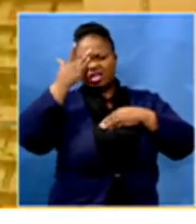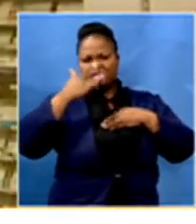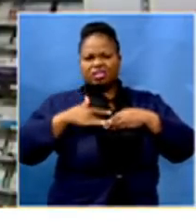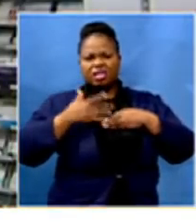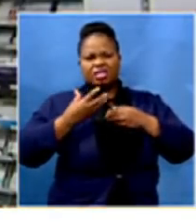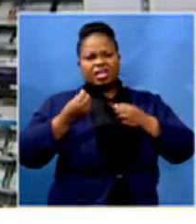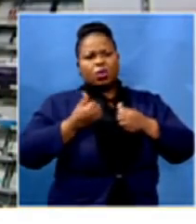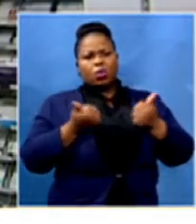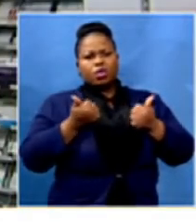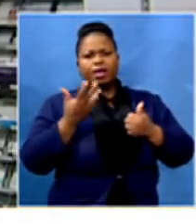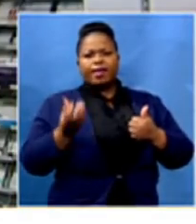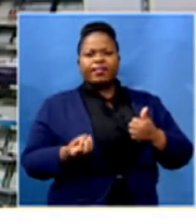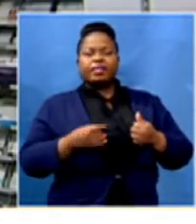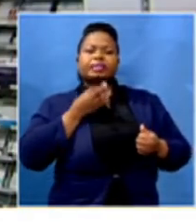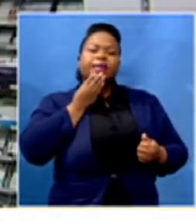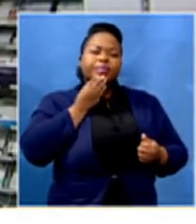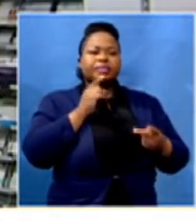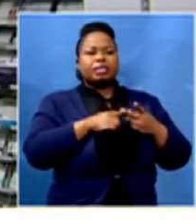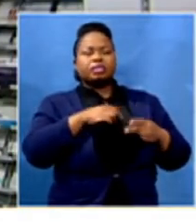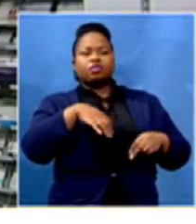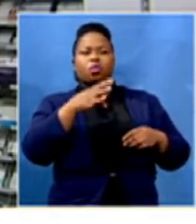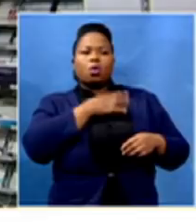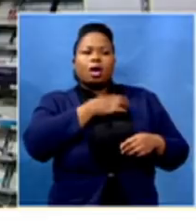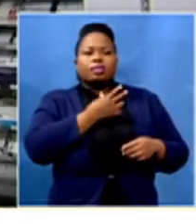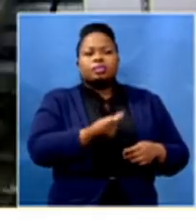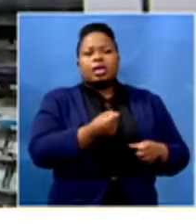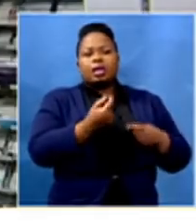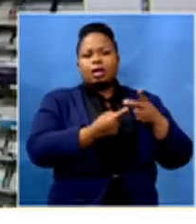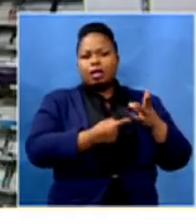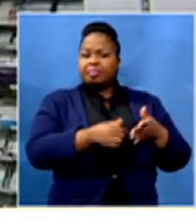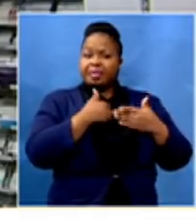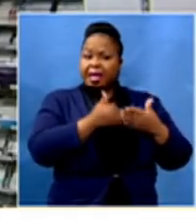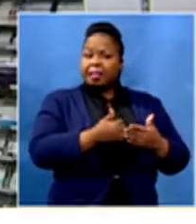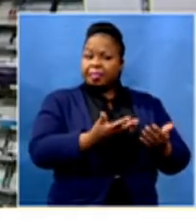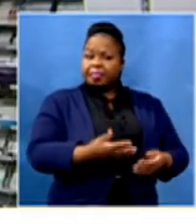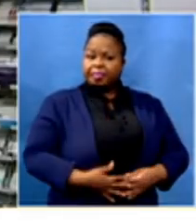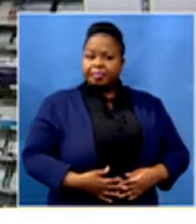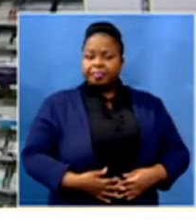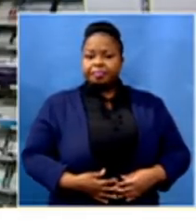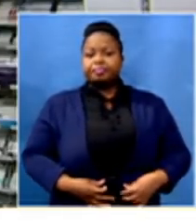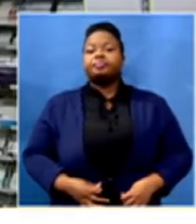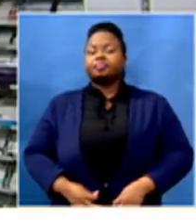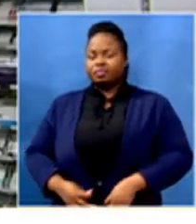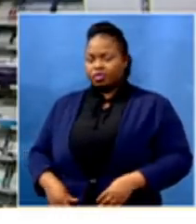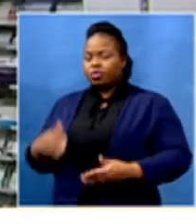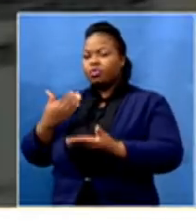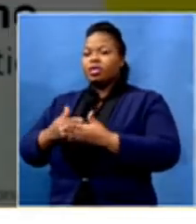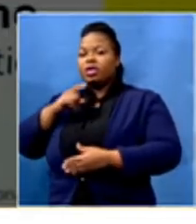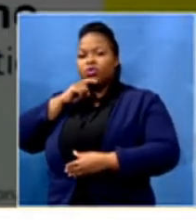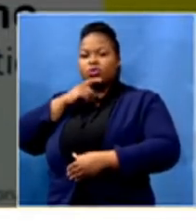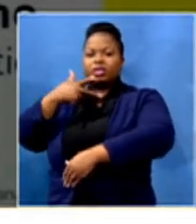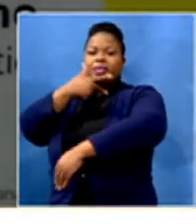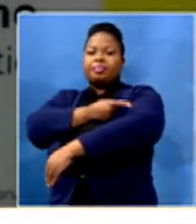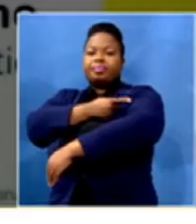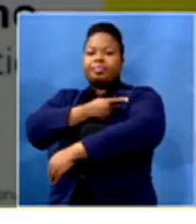work on them, such as diabetes and heart disease? Well, actually, you can use the steroids in almost all